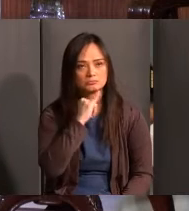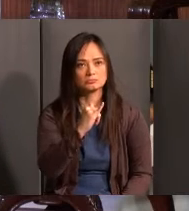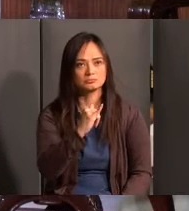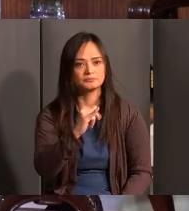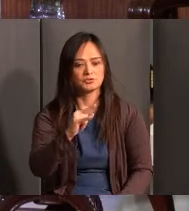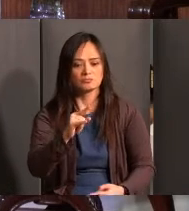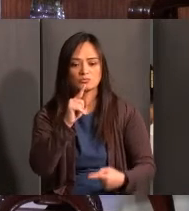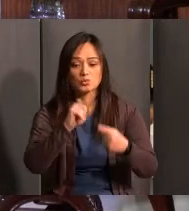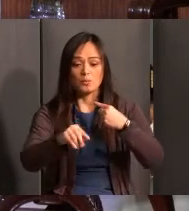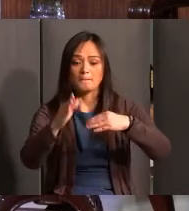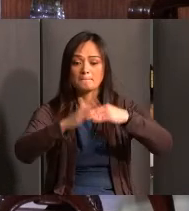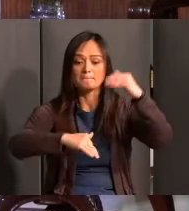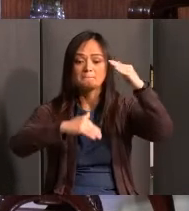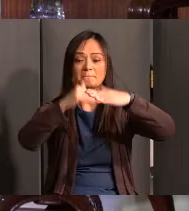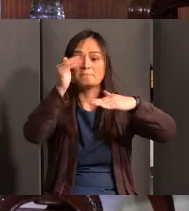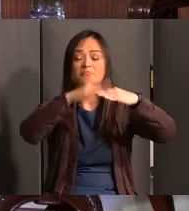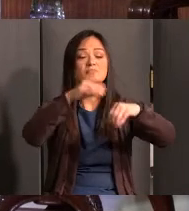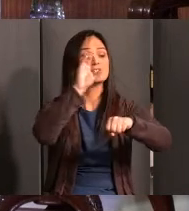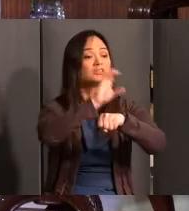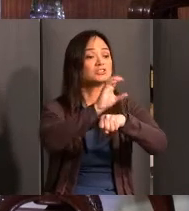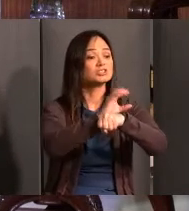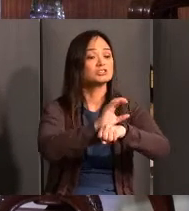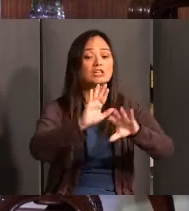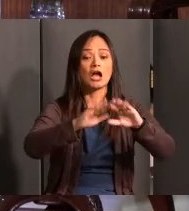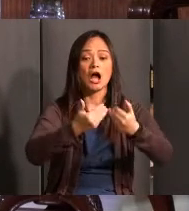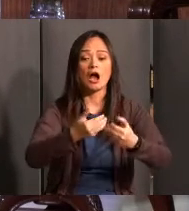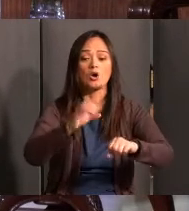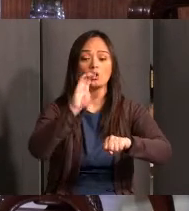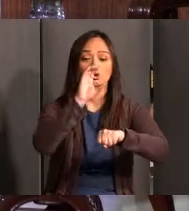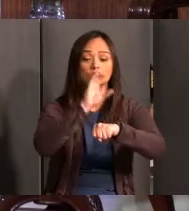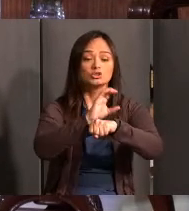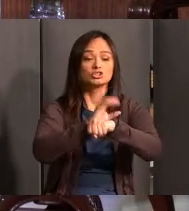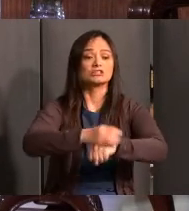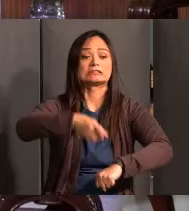to build a church into what a church should become.